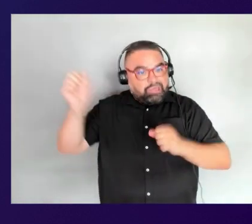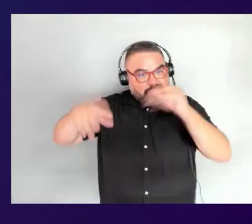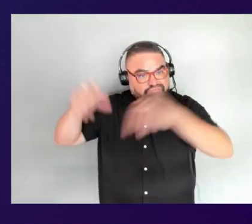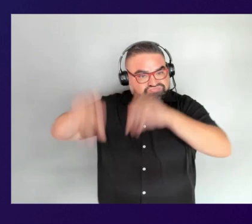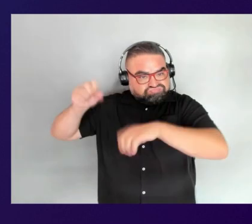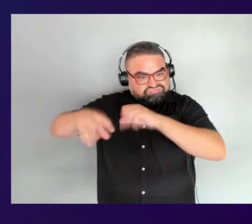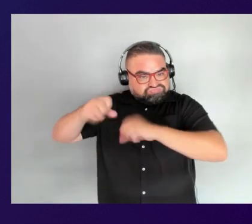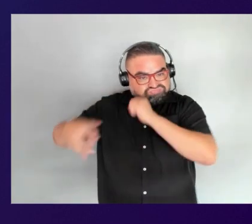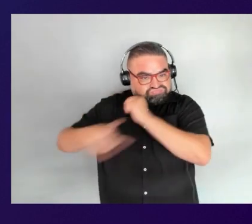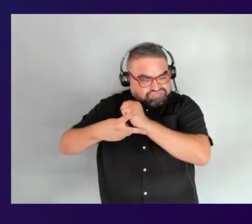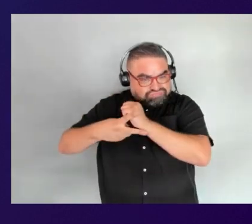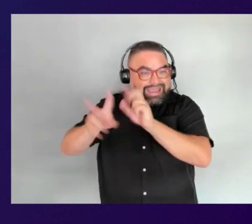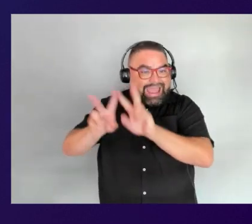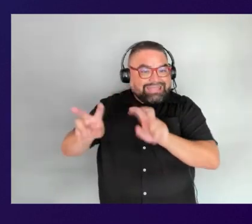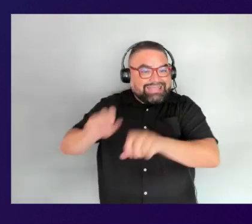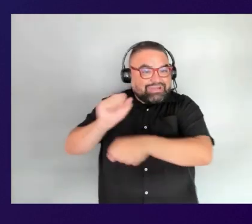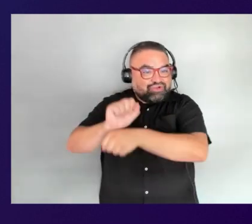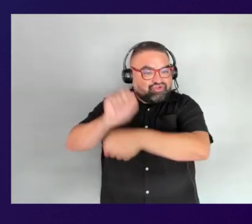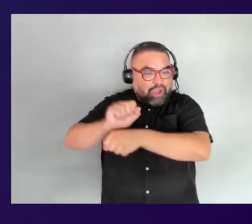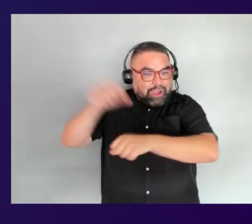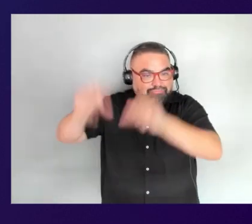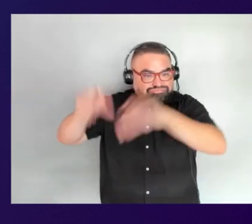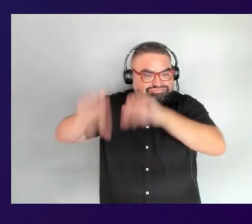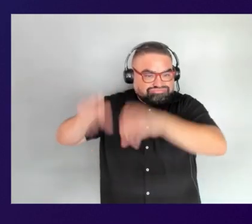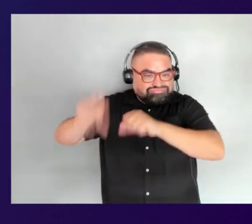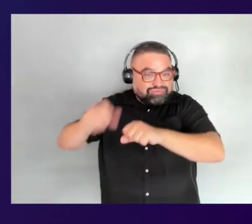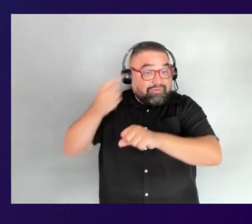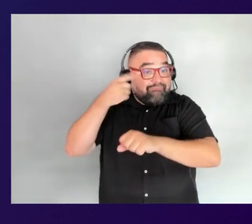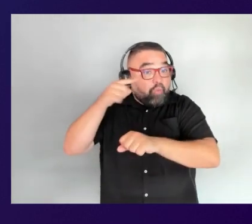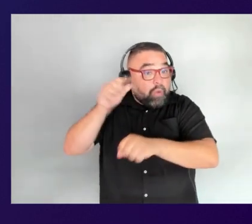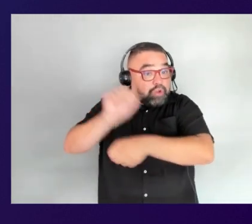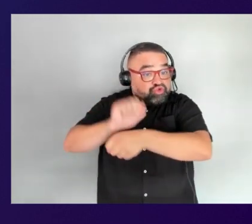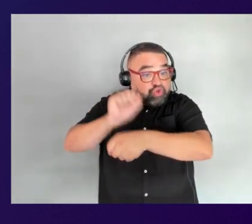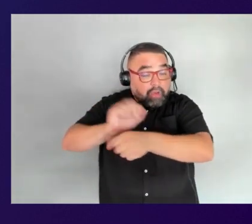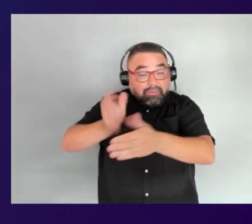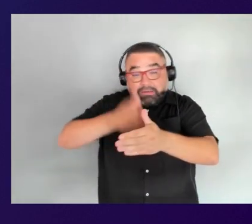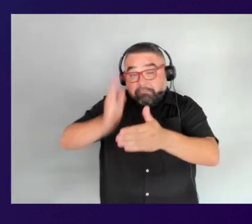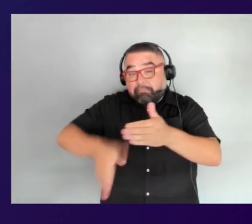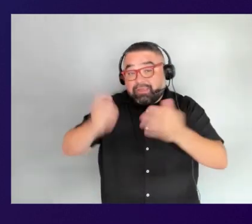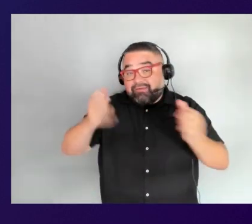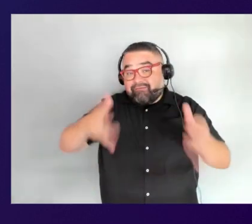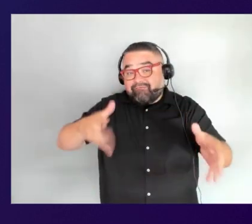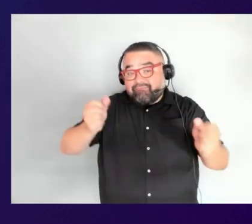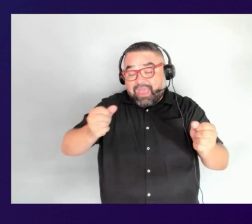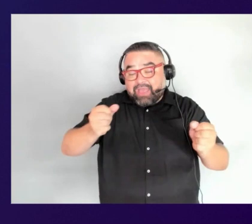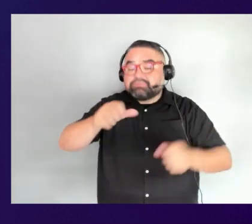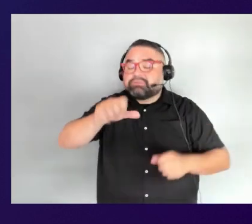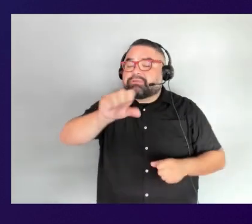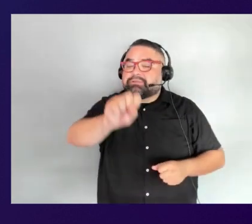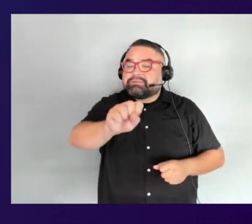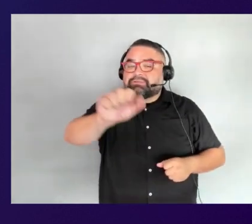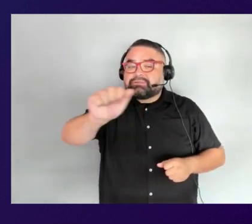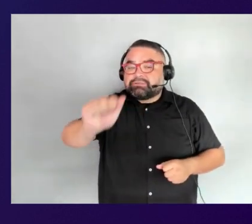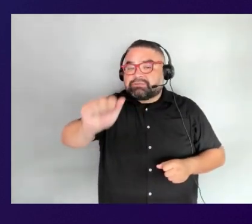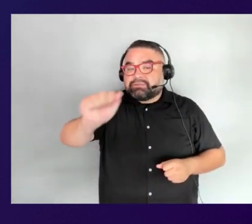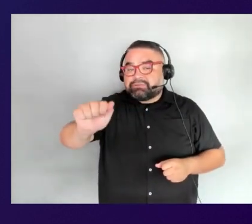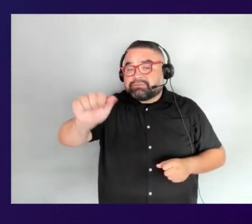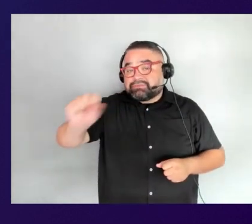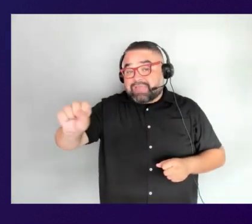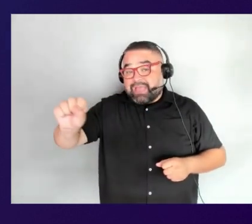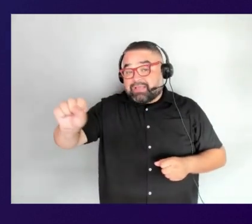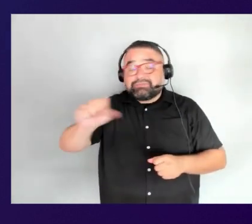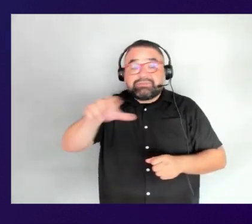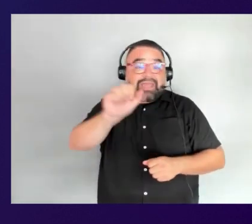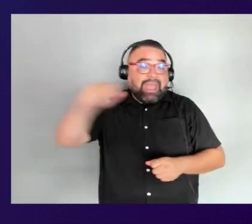job or analytics job to be able to complete a job faster. And also SaaS applications, different types of data science and analytics